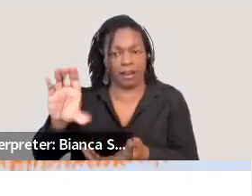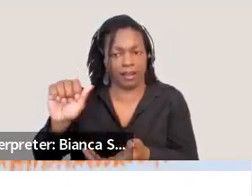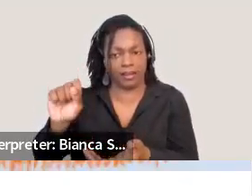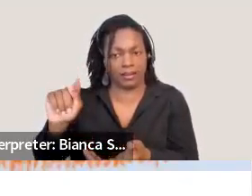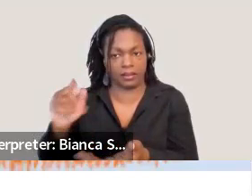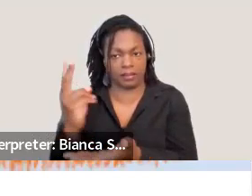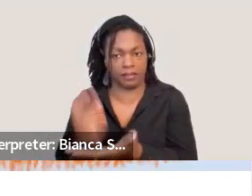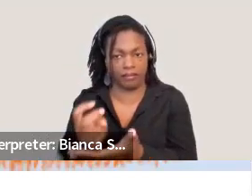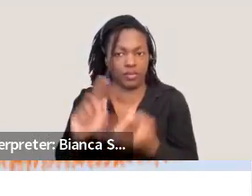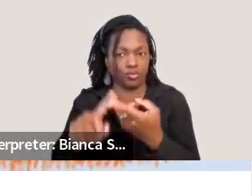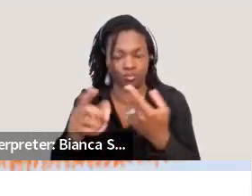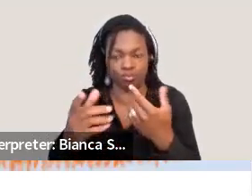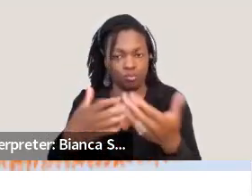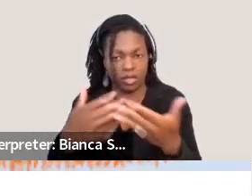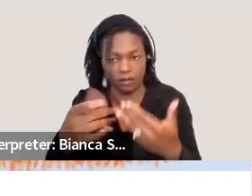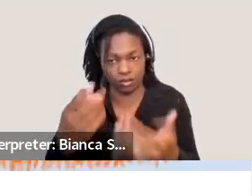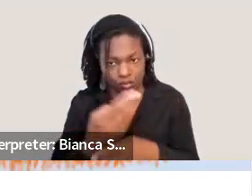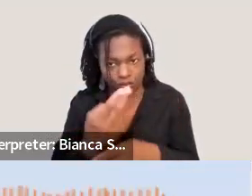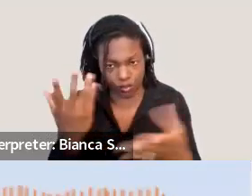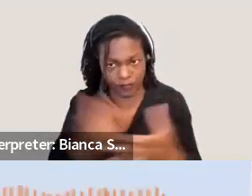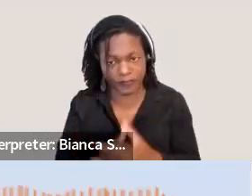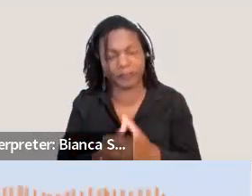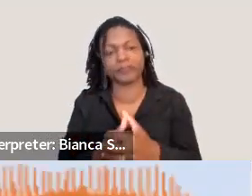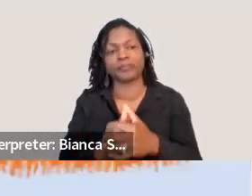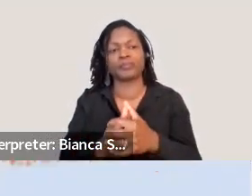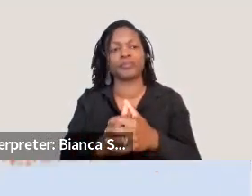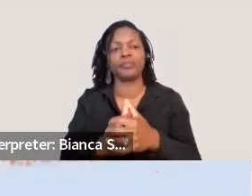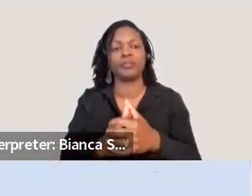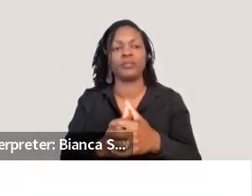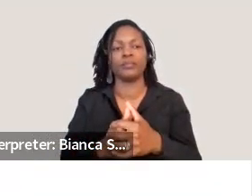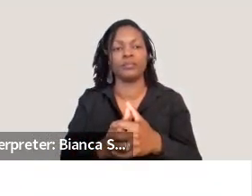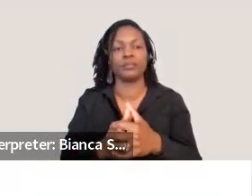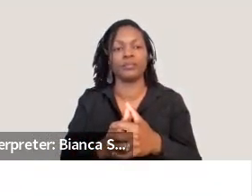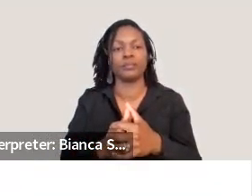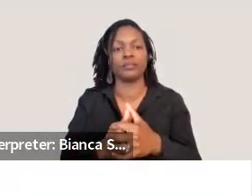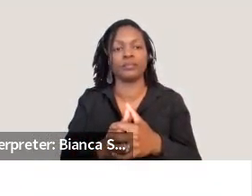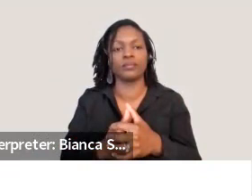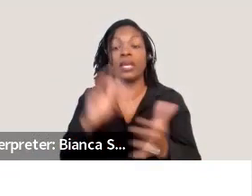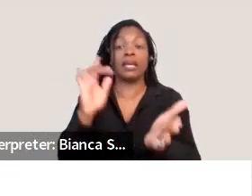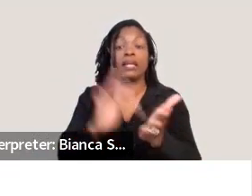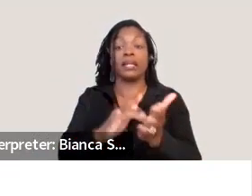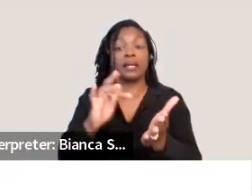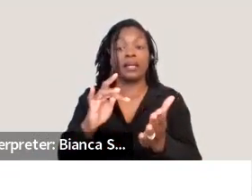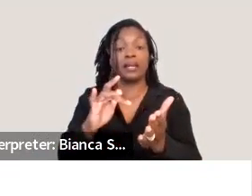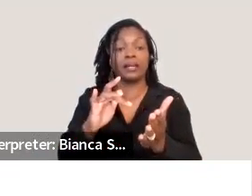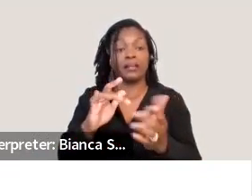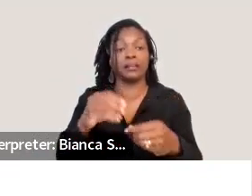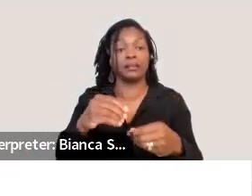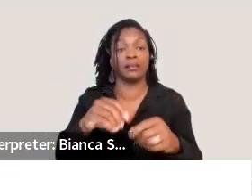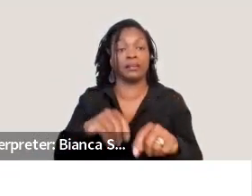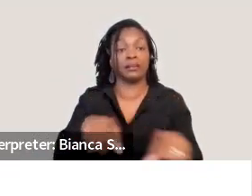episodes, if you click on them, the web page will open and you'll see, Julie, if you'll click on one of